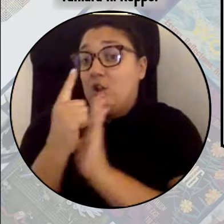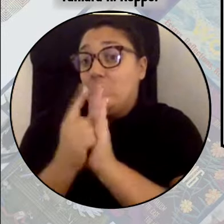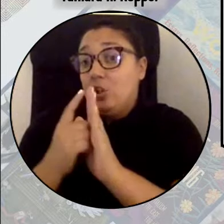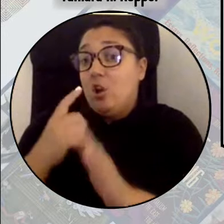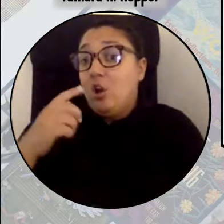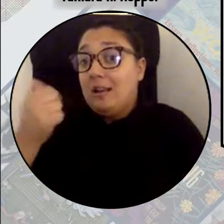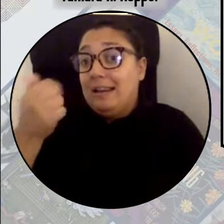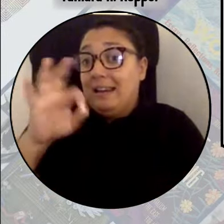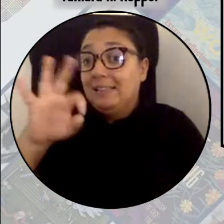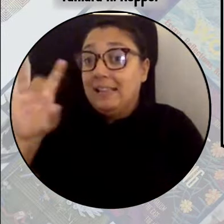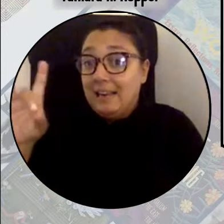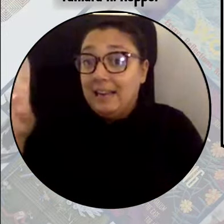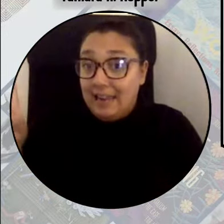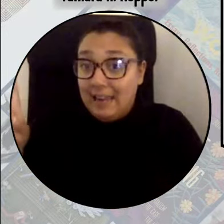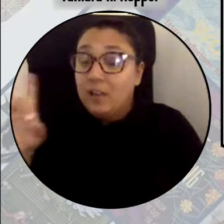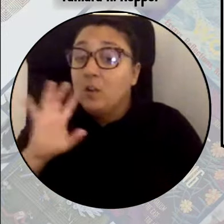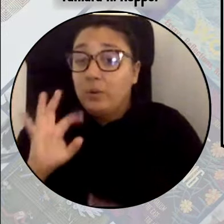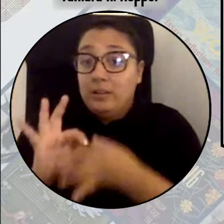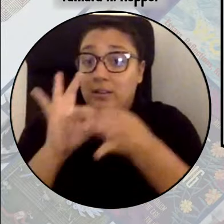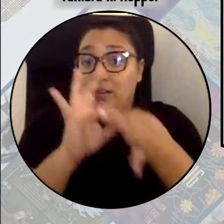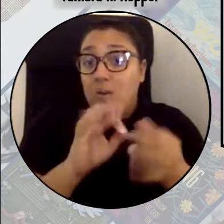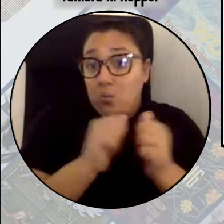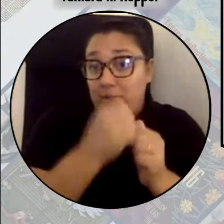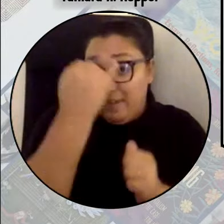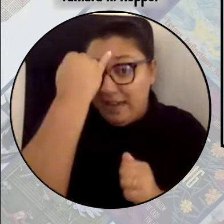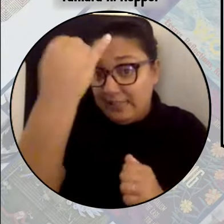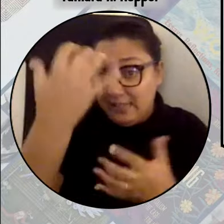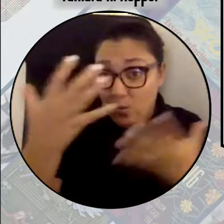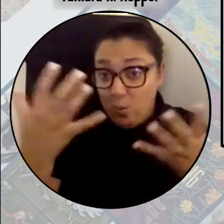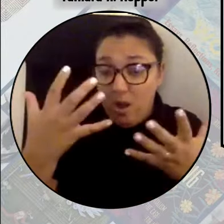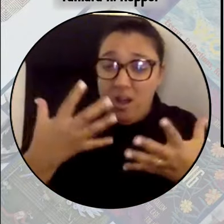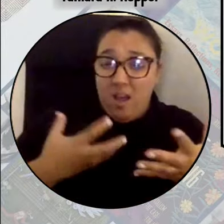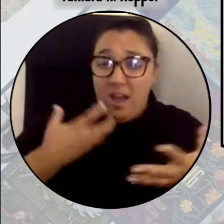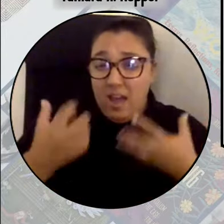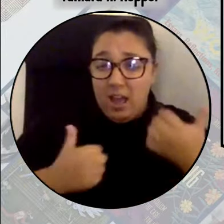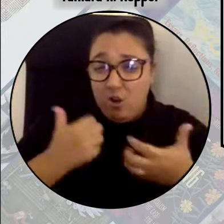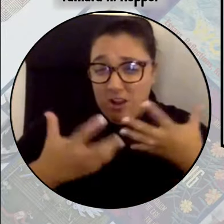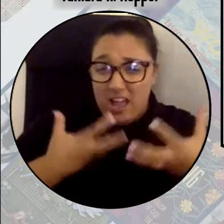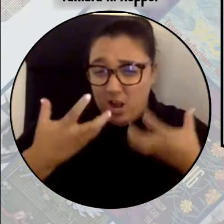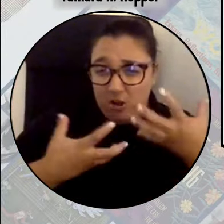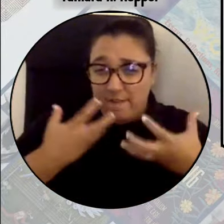this concept of aggravated felonies. And so felonies usually are, you know,